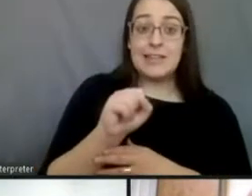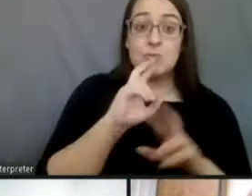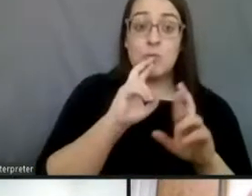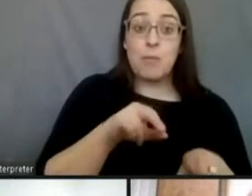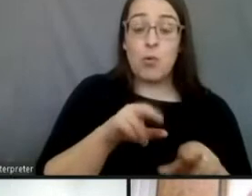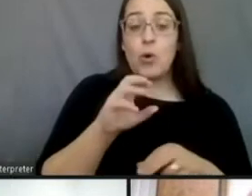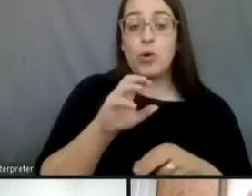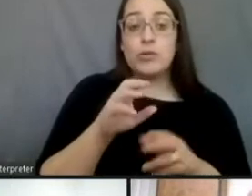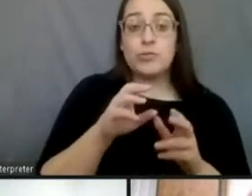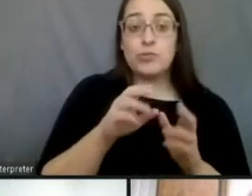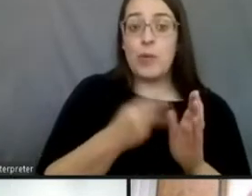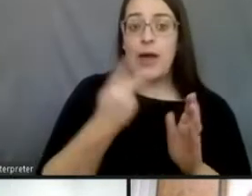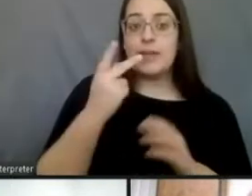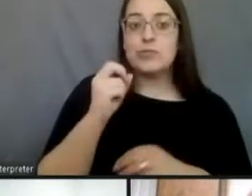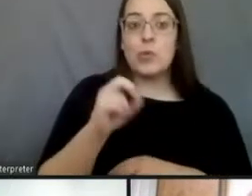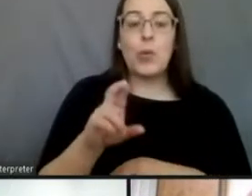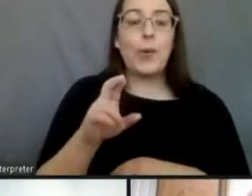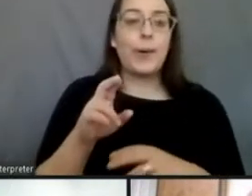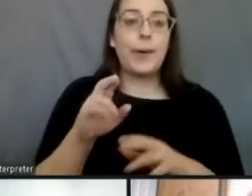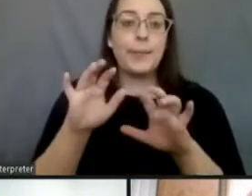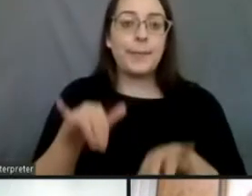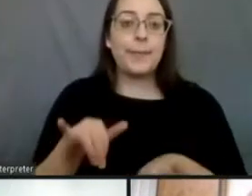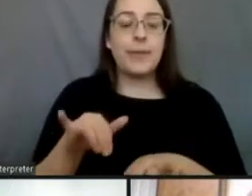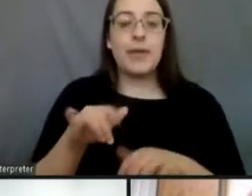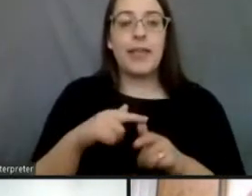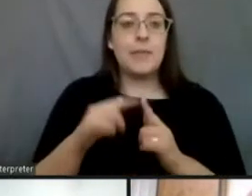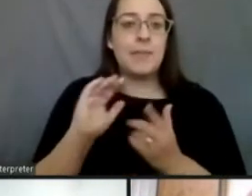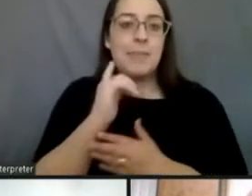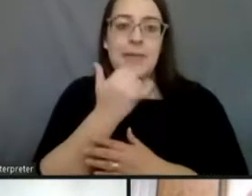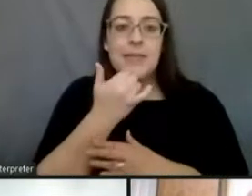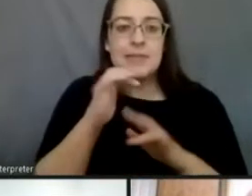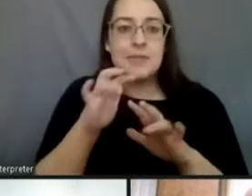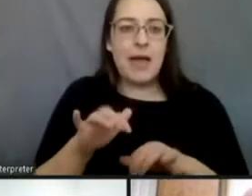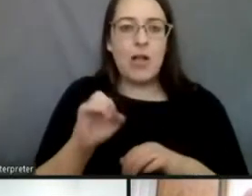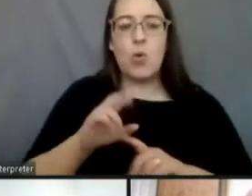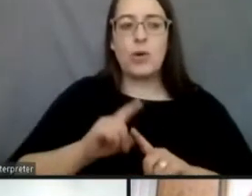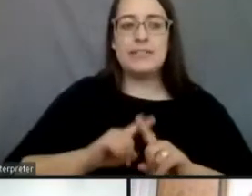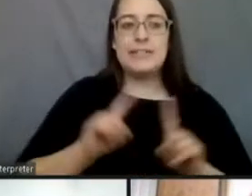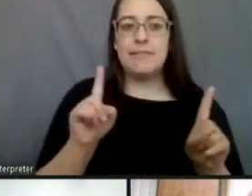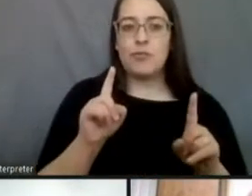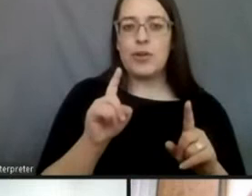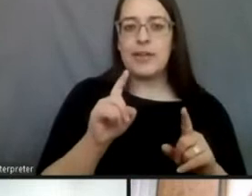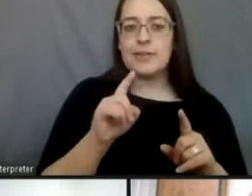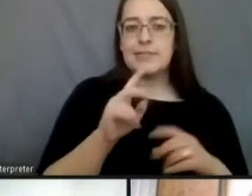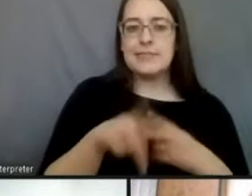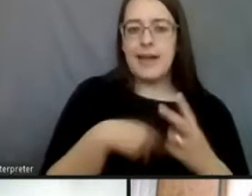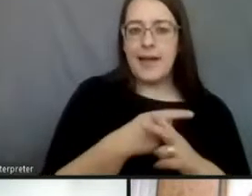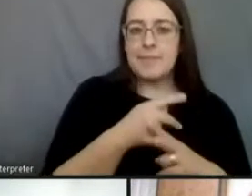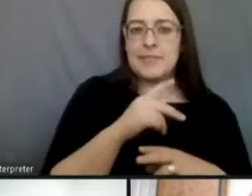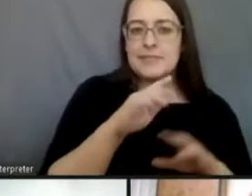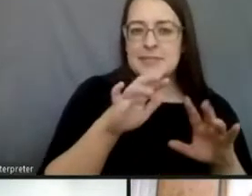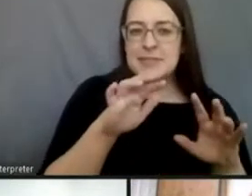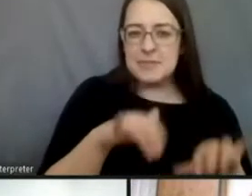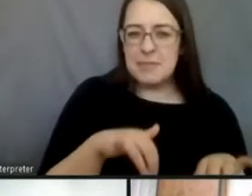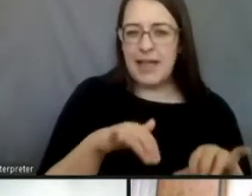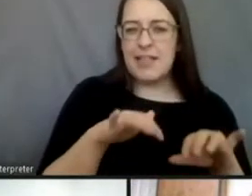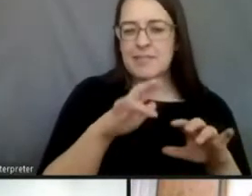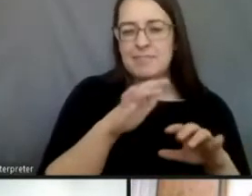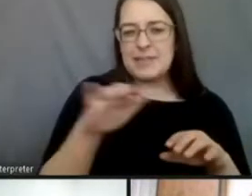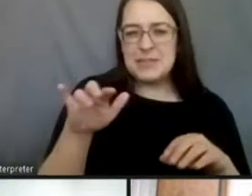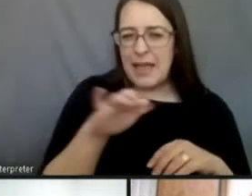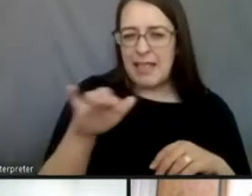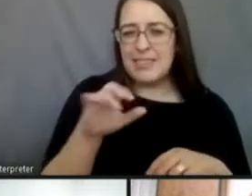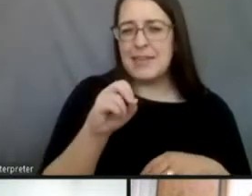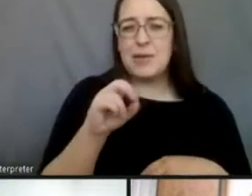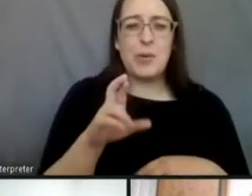that system, and maybe there's a slight misspelling of a name or a different spelling of a name, or some different, maybe somebody